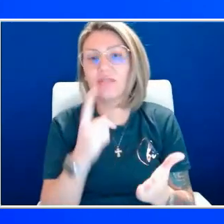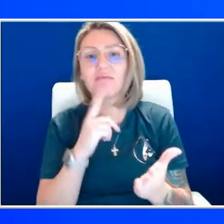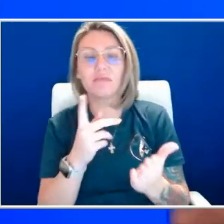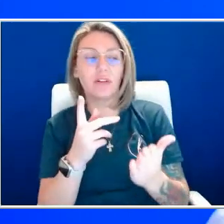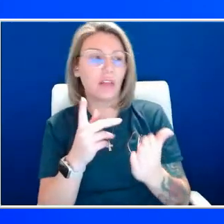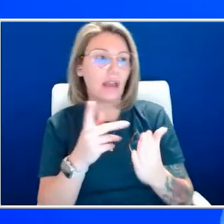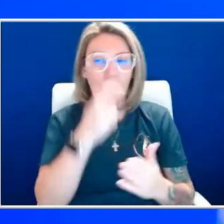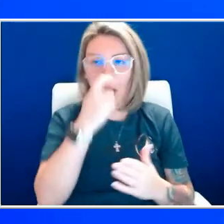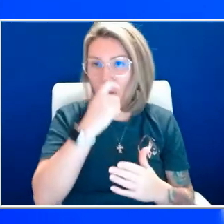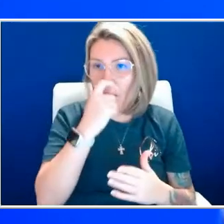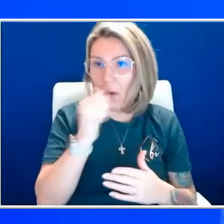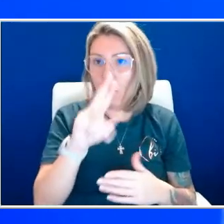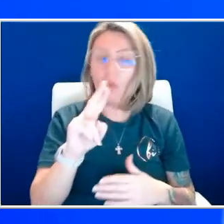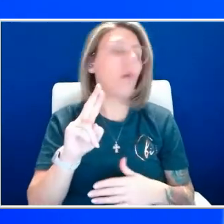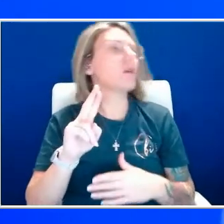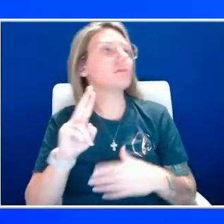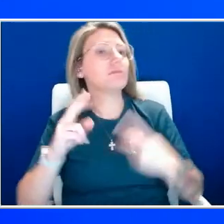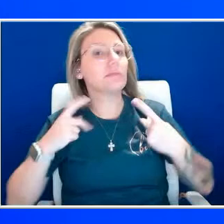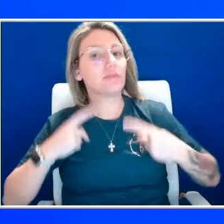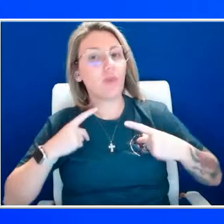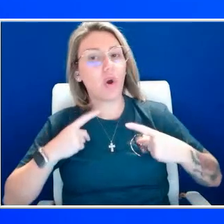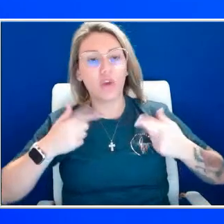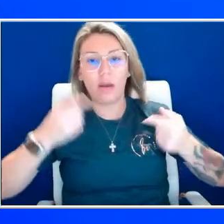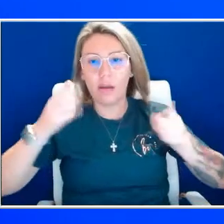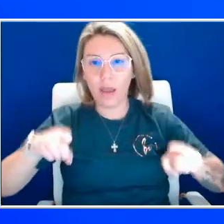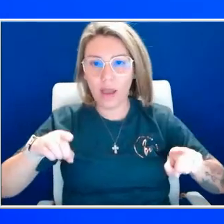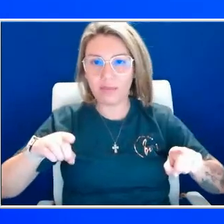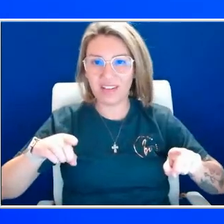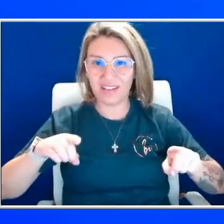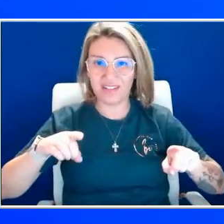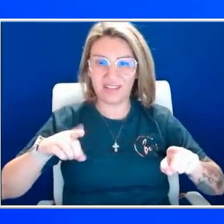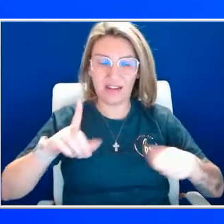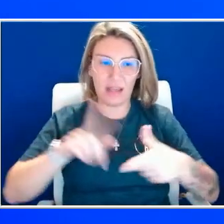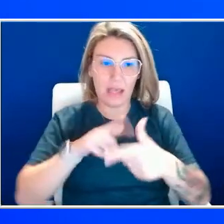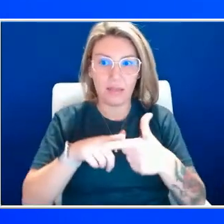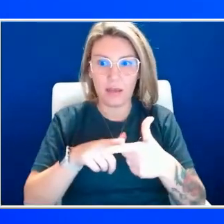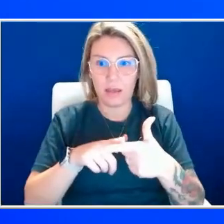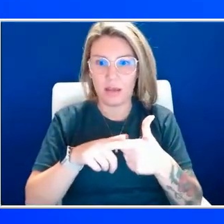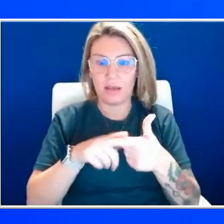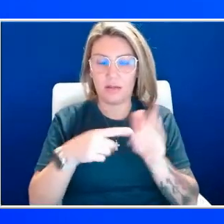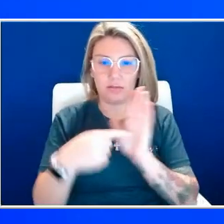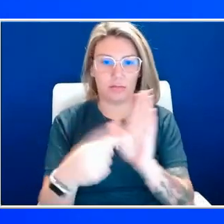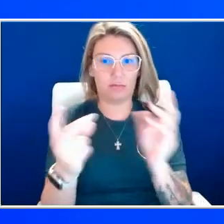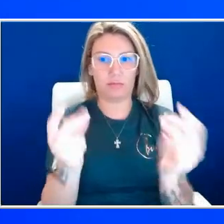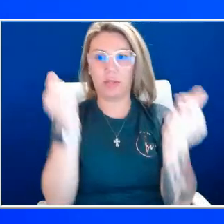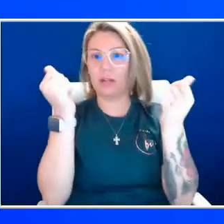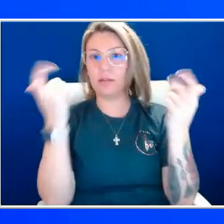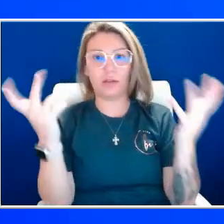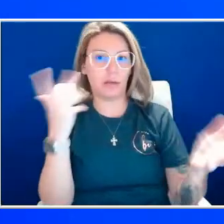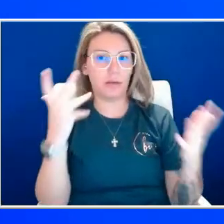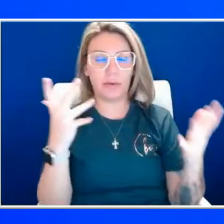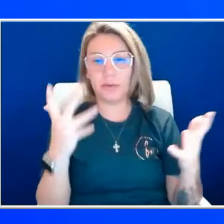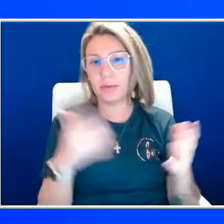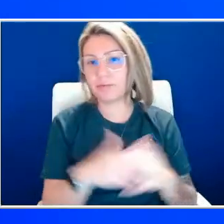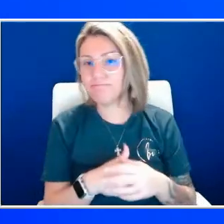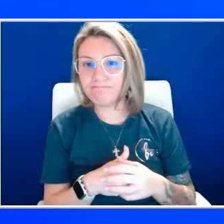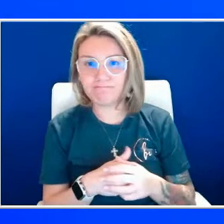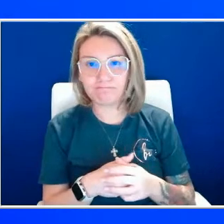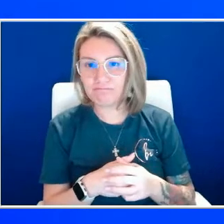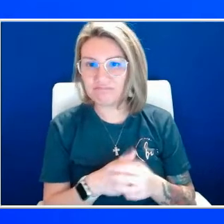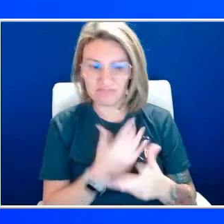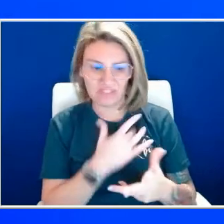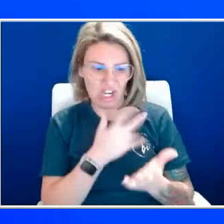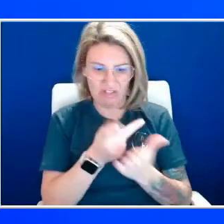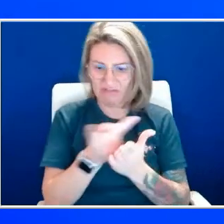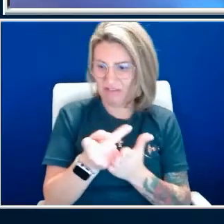anything else that comes in their way. They get tipped over, and then basically suddenly they become their heart failure becomes